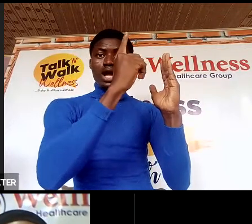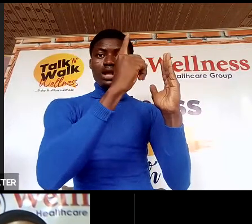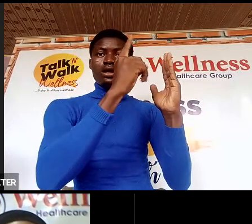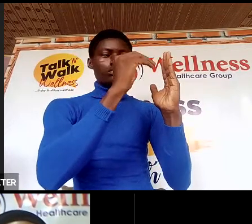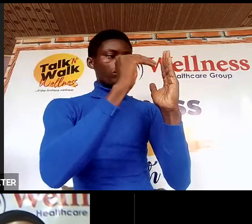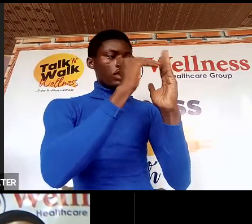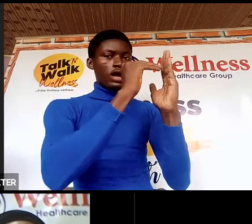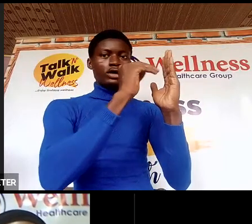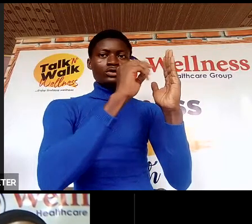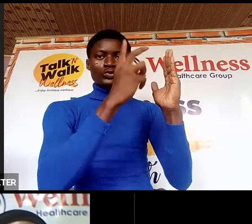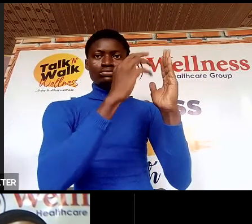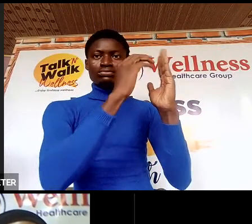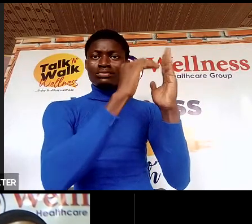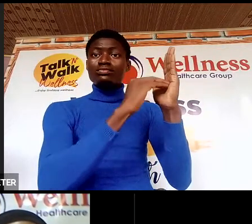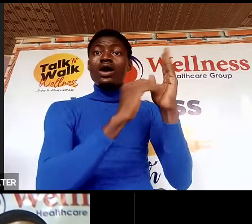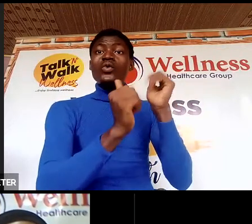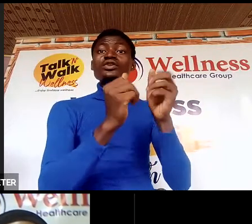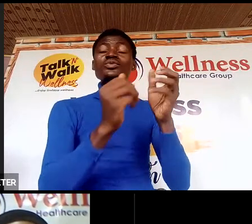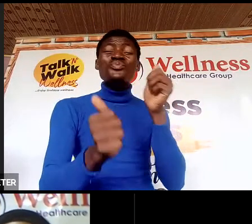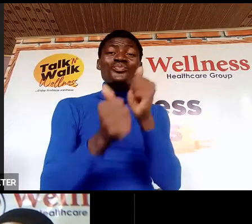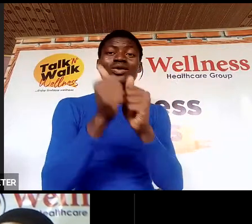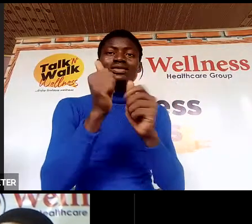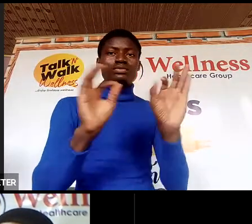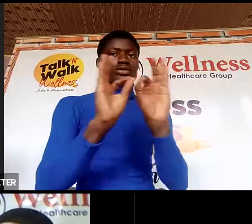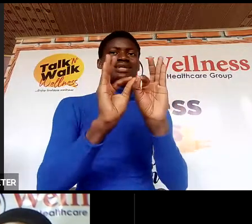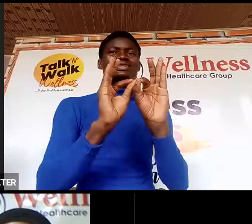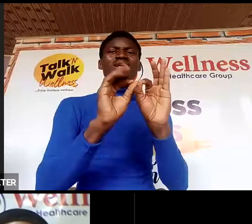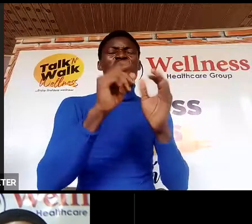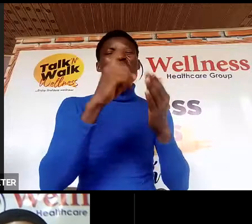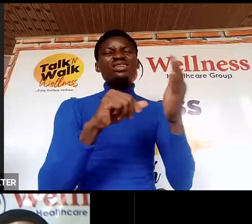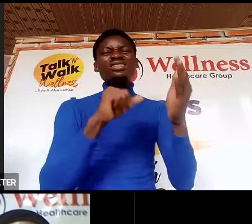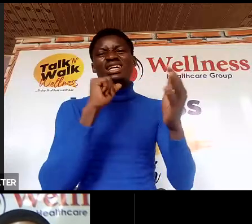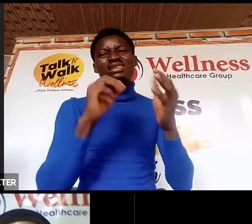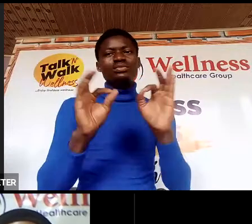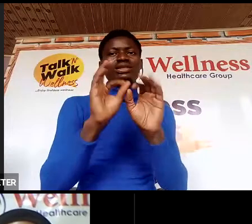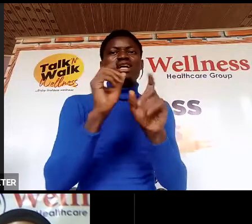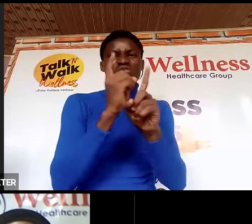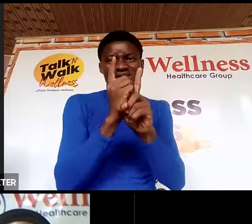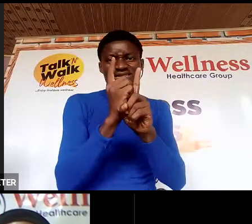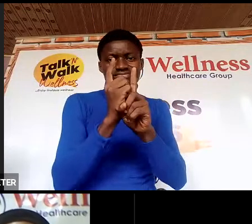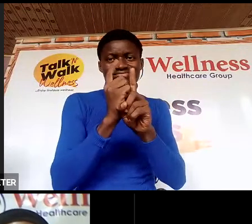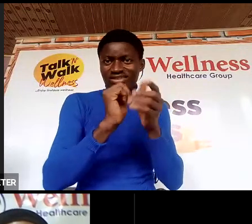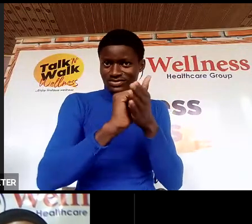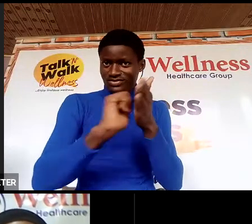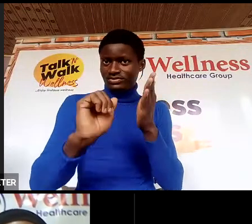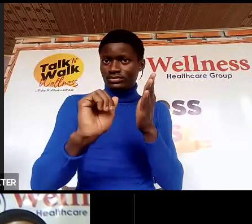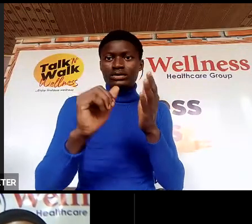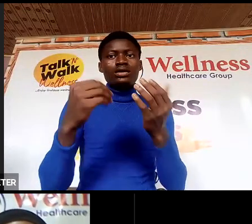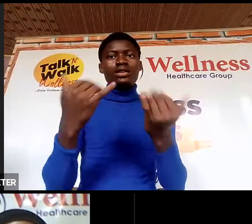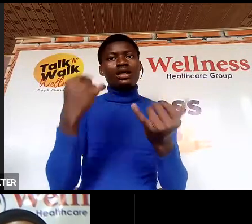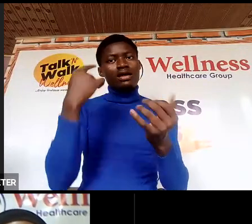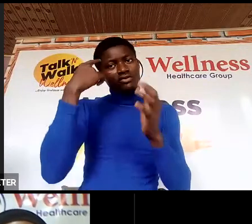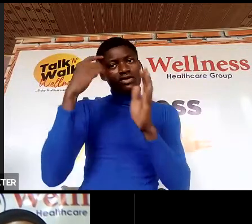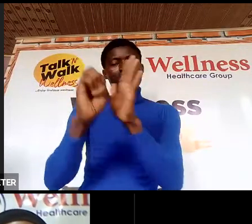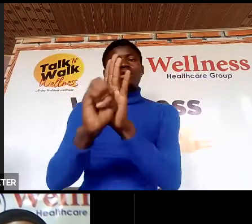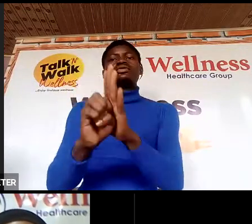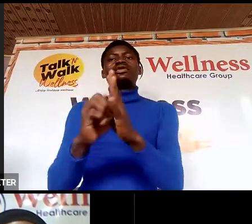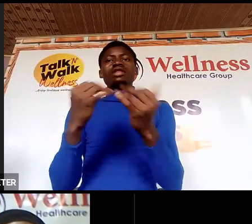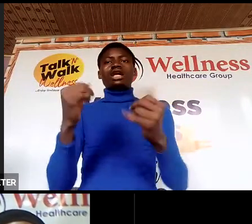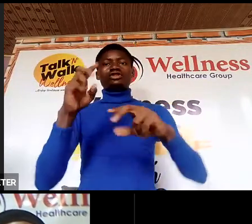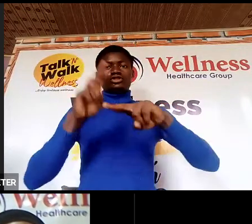out of the stress is just assuming that, come Olumide, I am on my driver's seat. This is what I have. Based on